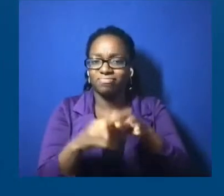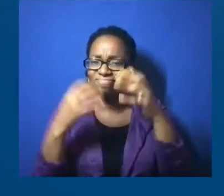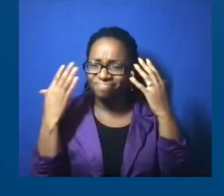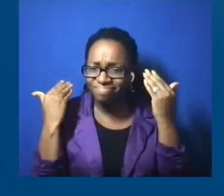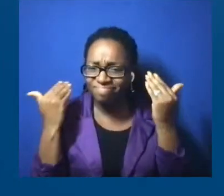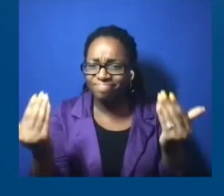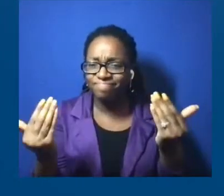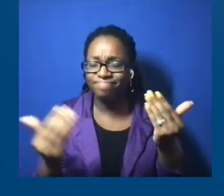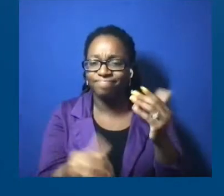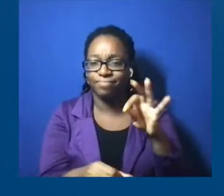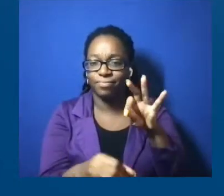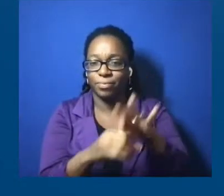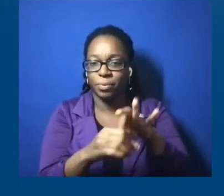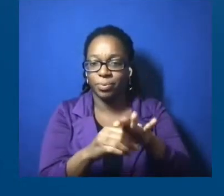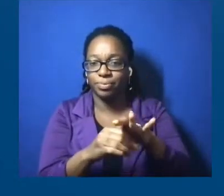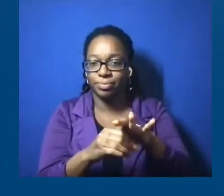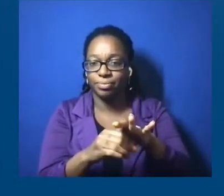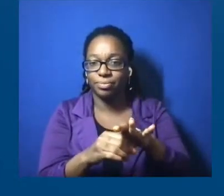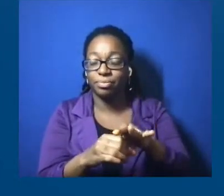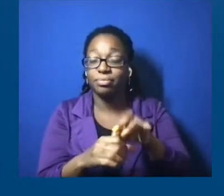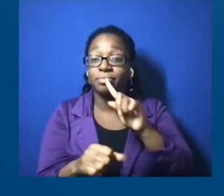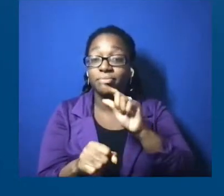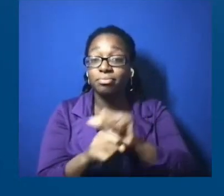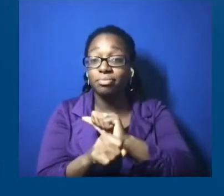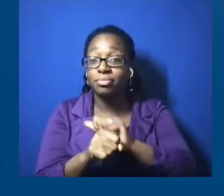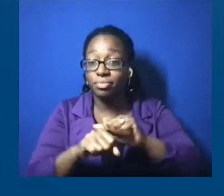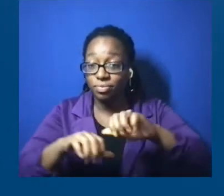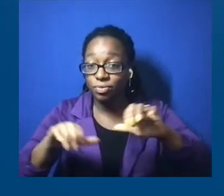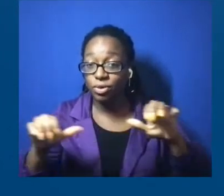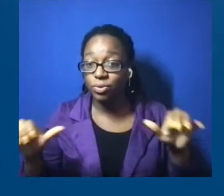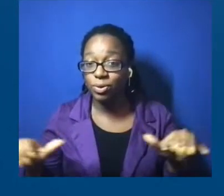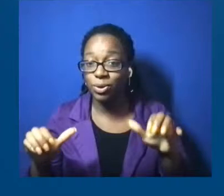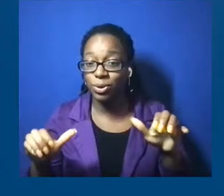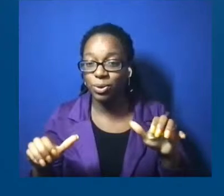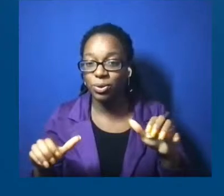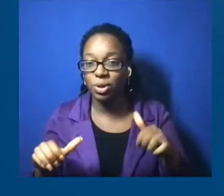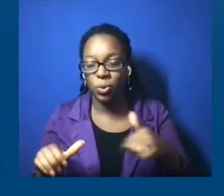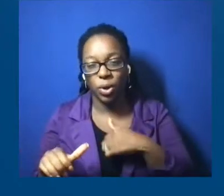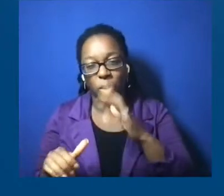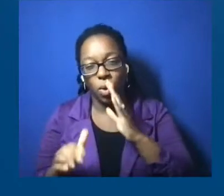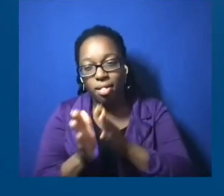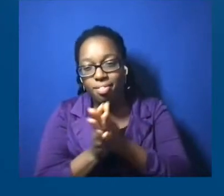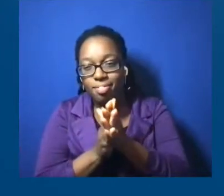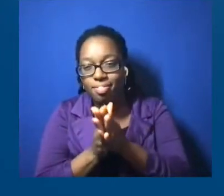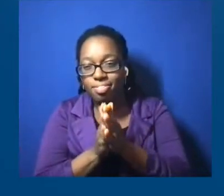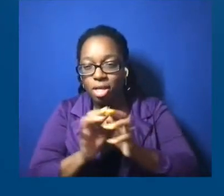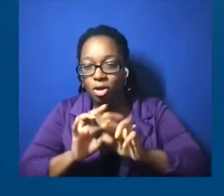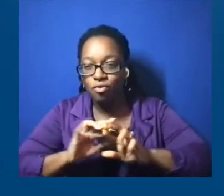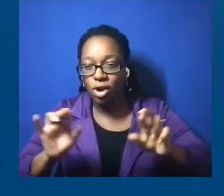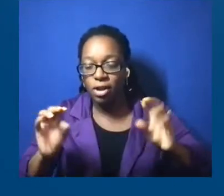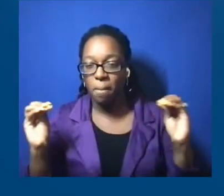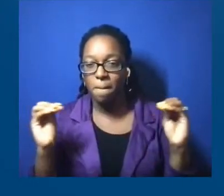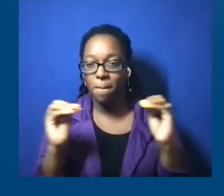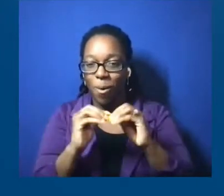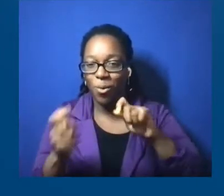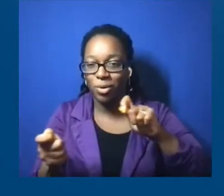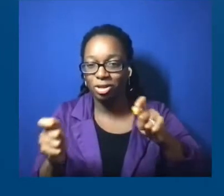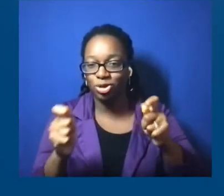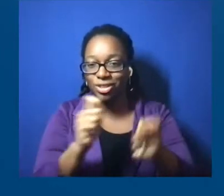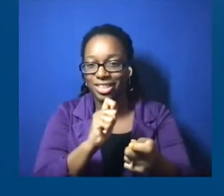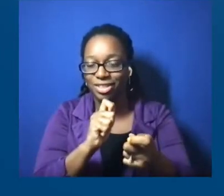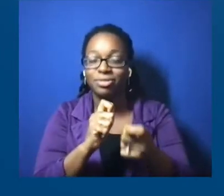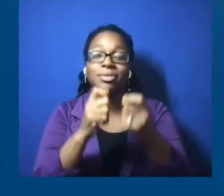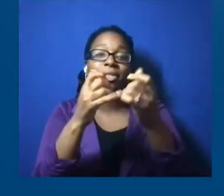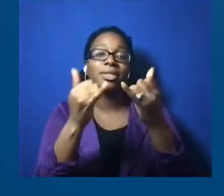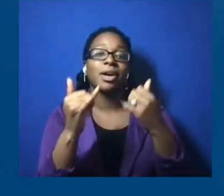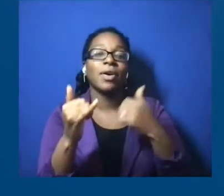if we do, I truly believe we're just getting started. And that's because I've never been more optimistic about